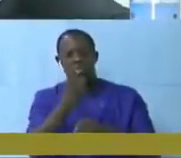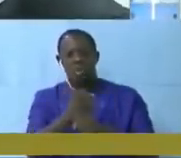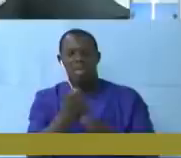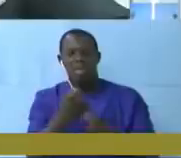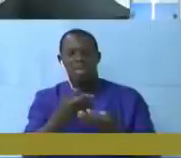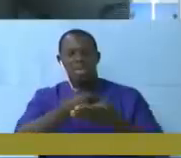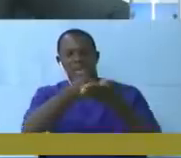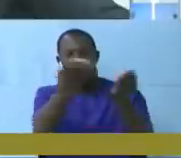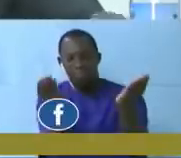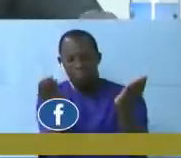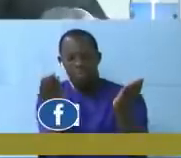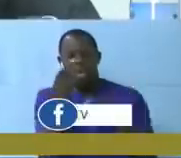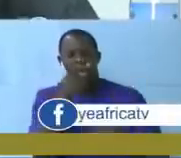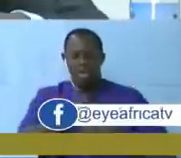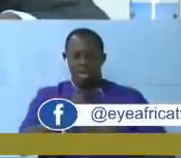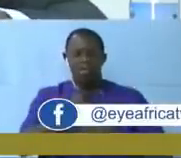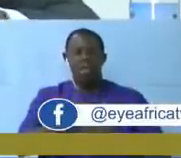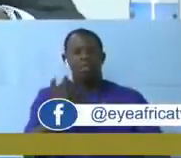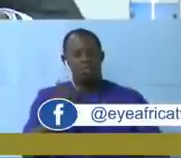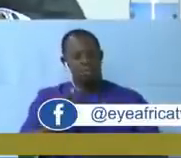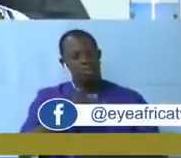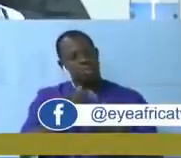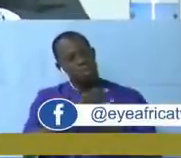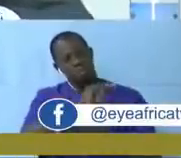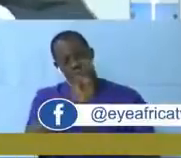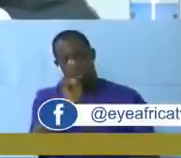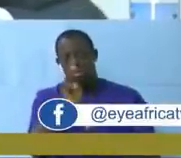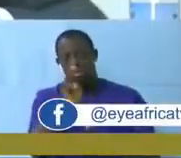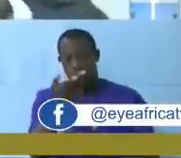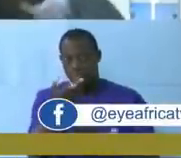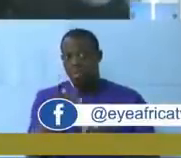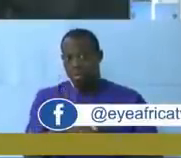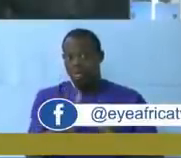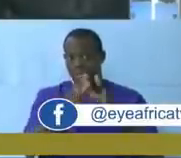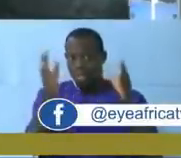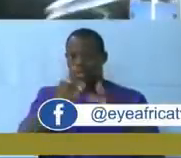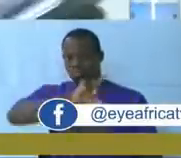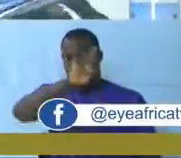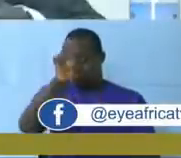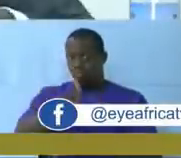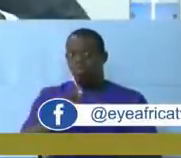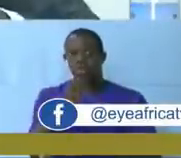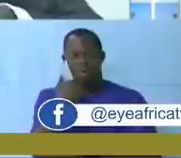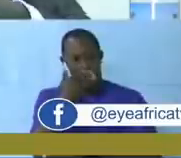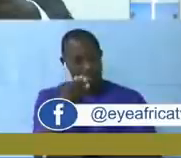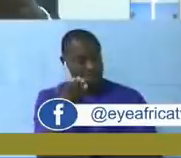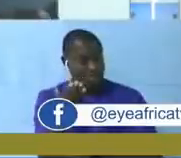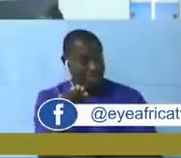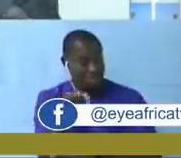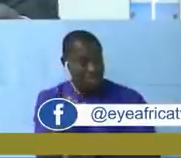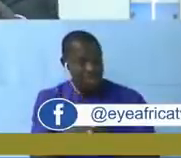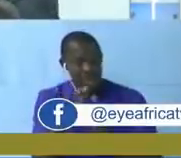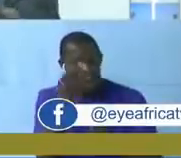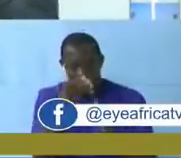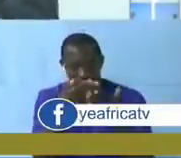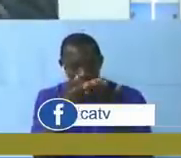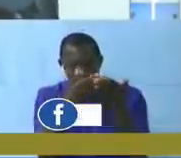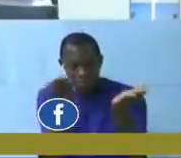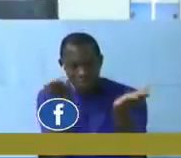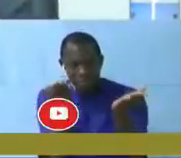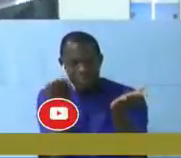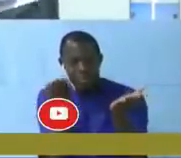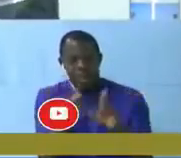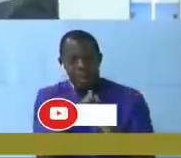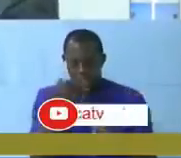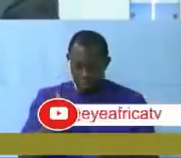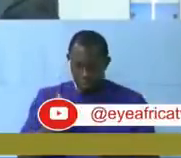the public? That is the big question. Because if it was not brought to the public, it questions the legitimacy